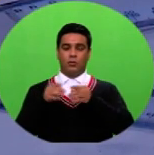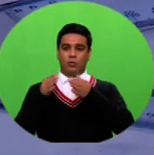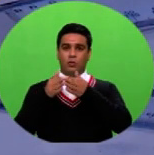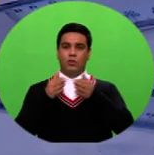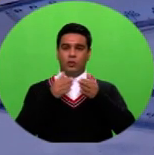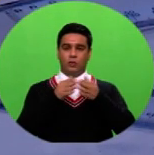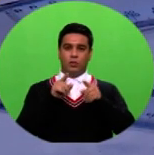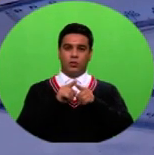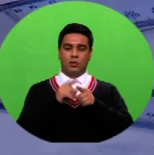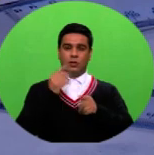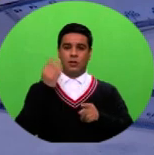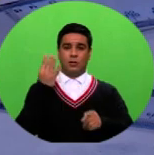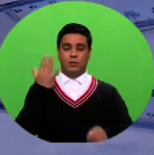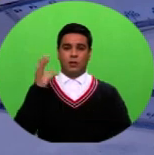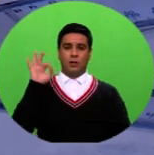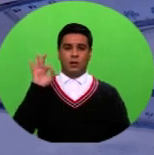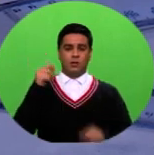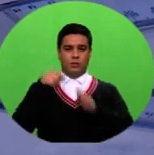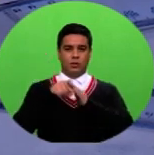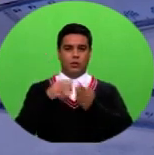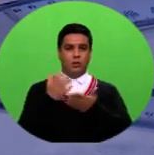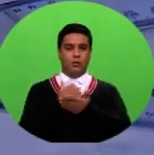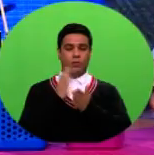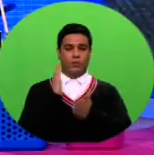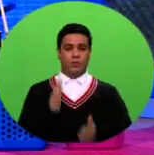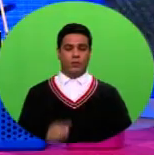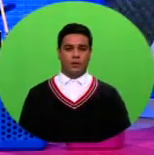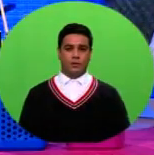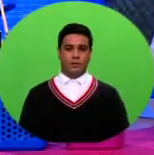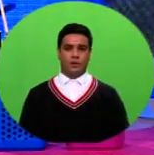45 gradusda belgilab olamiz. Chizib olamiz.